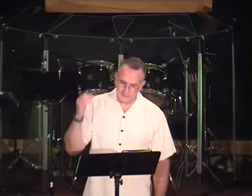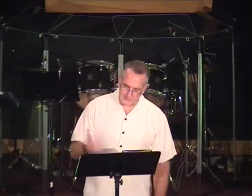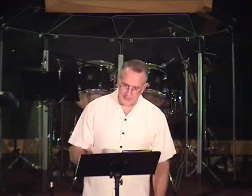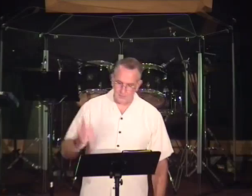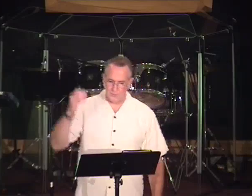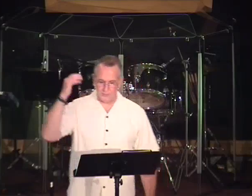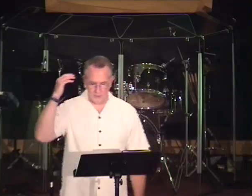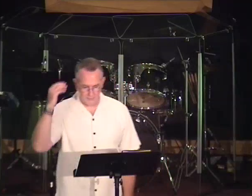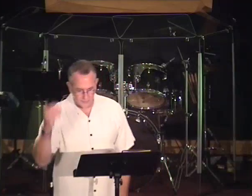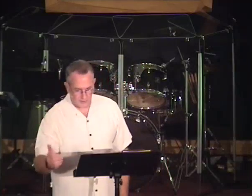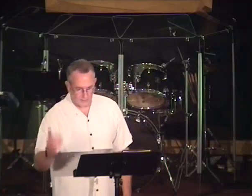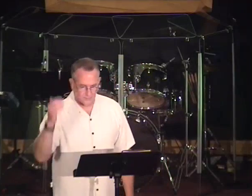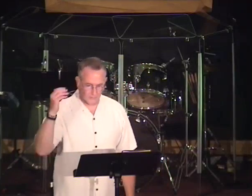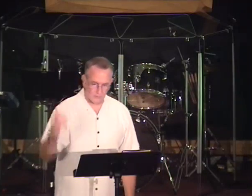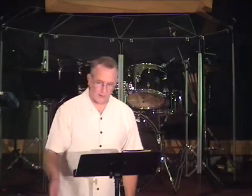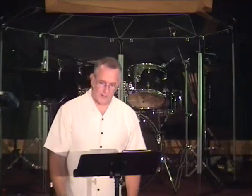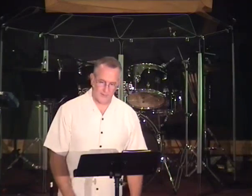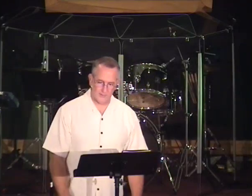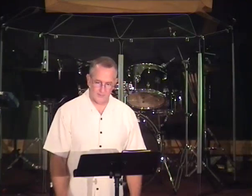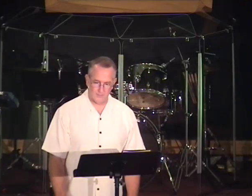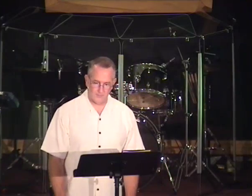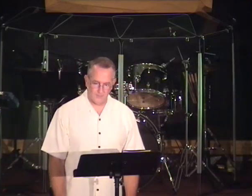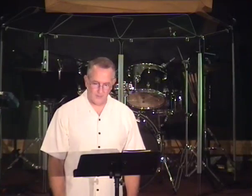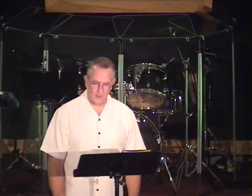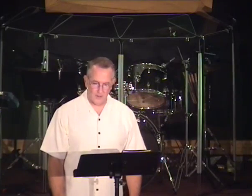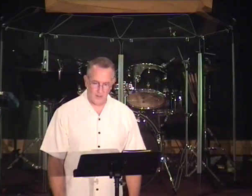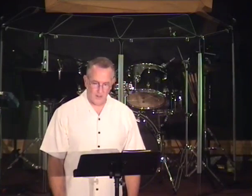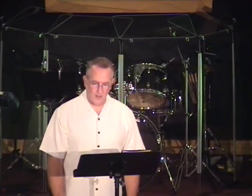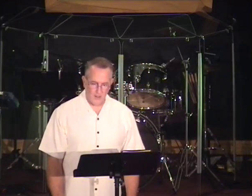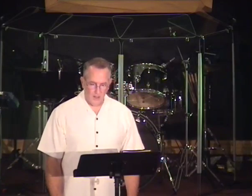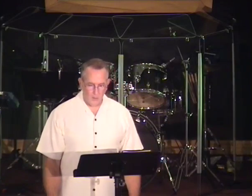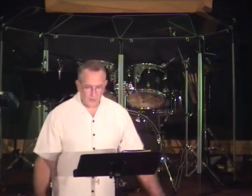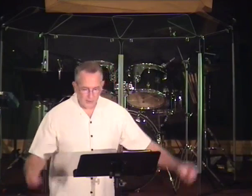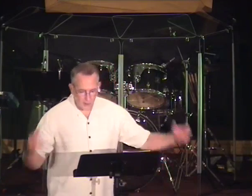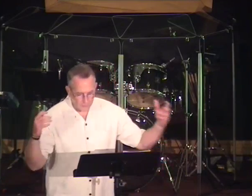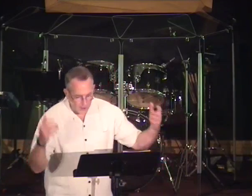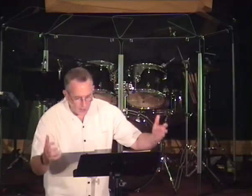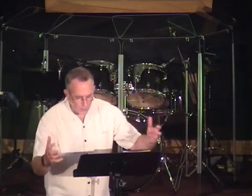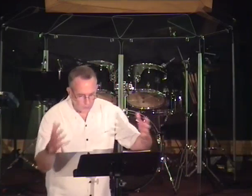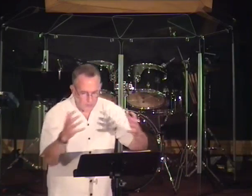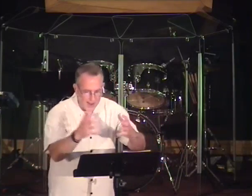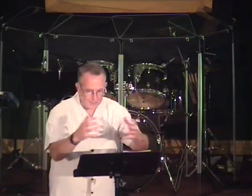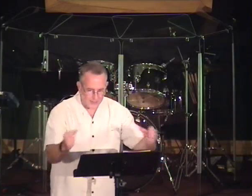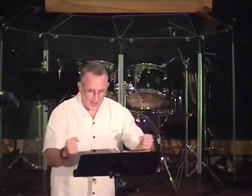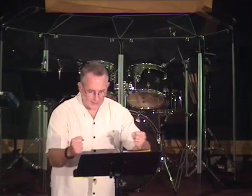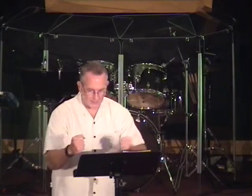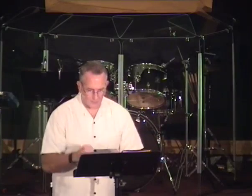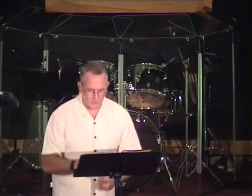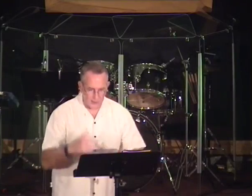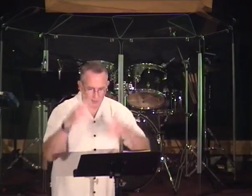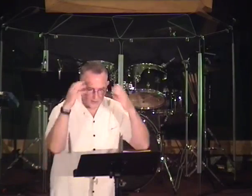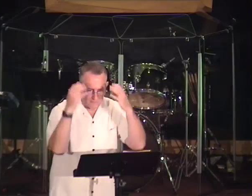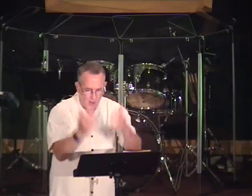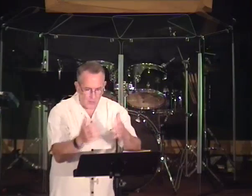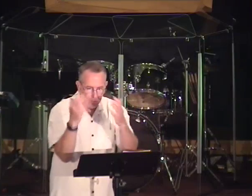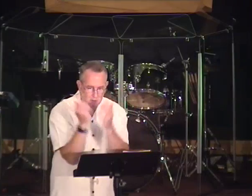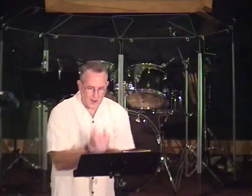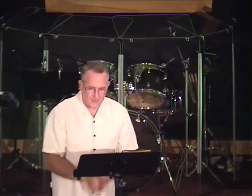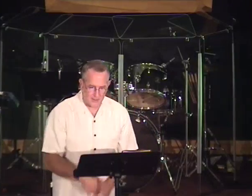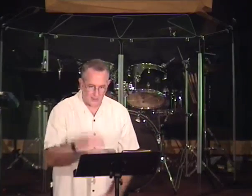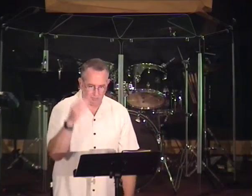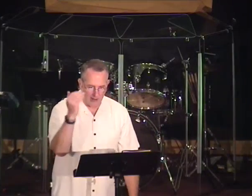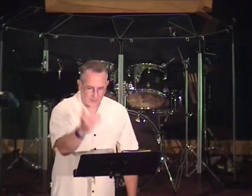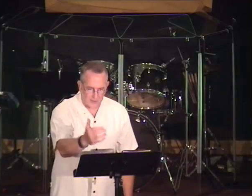make disciples of Jesus Christ. And once they are followers, we baptize them. Once they commit to following,